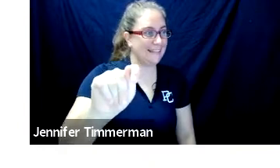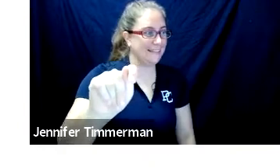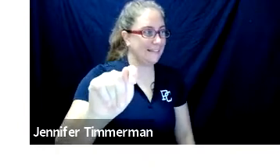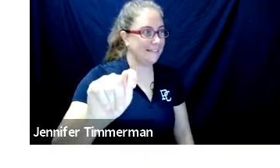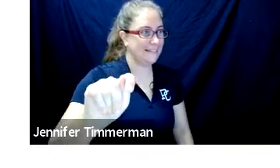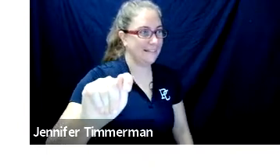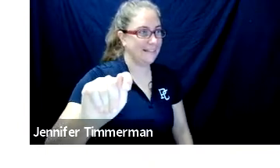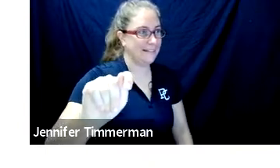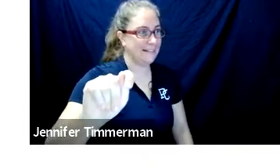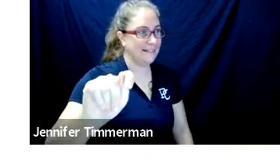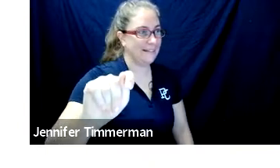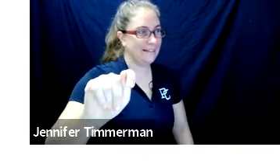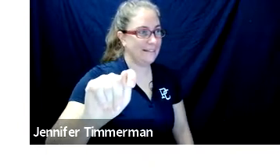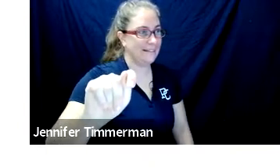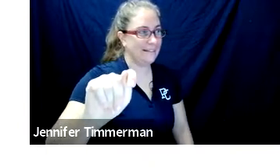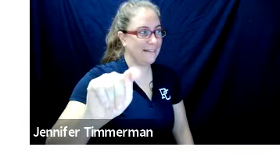T,